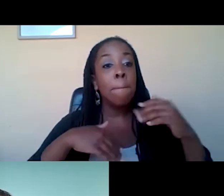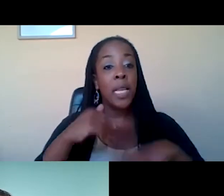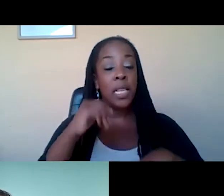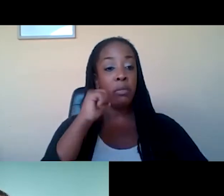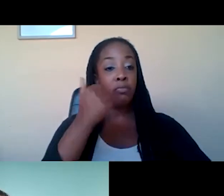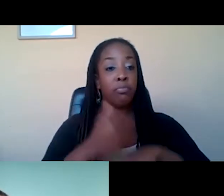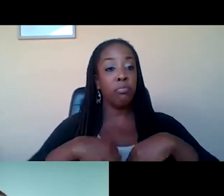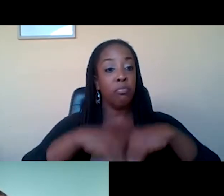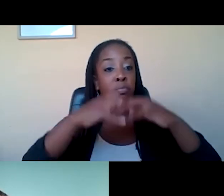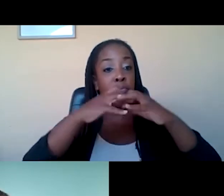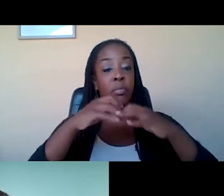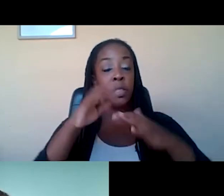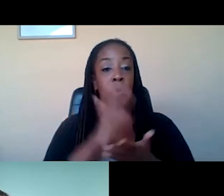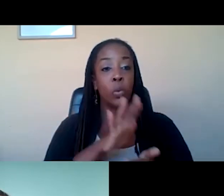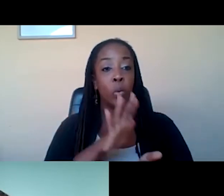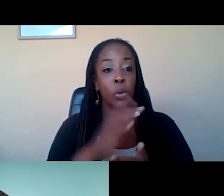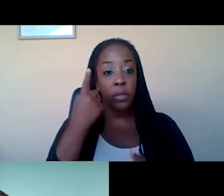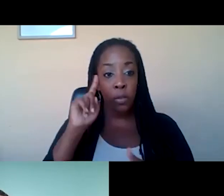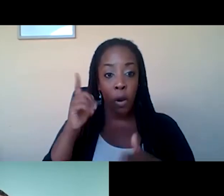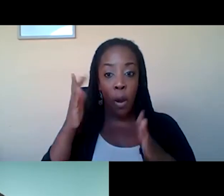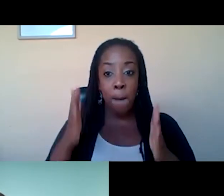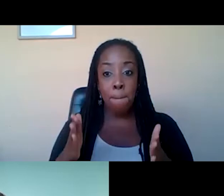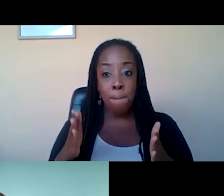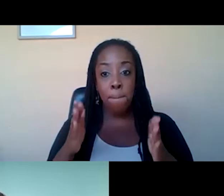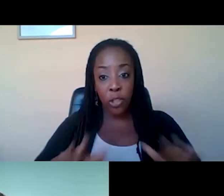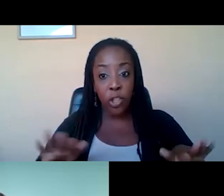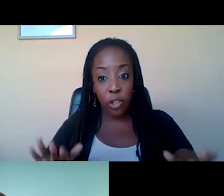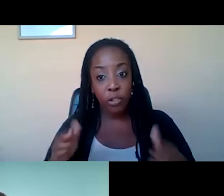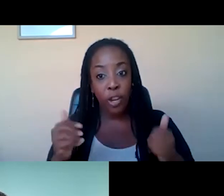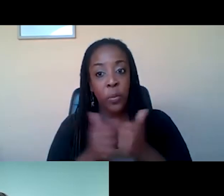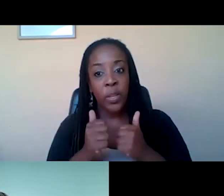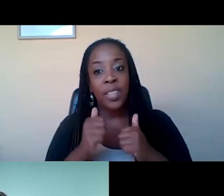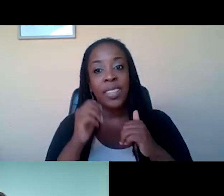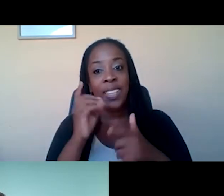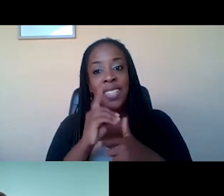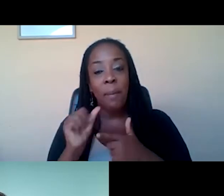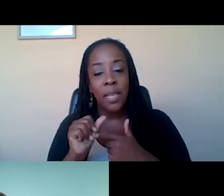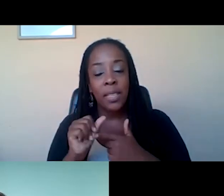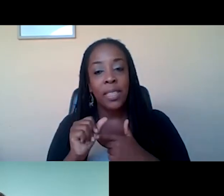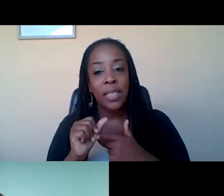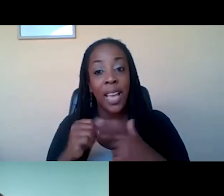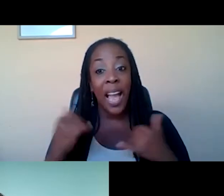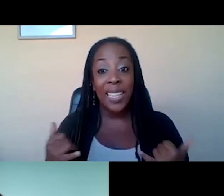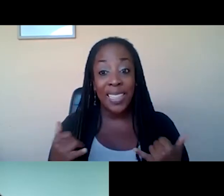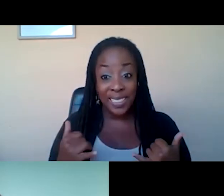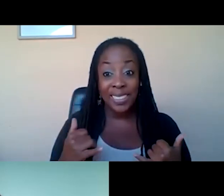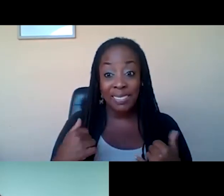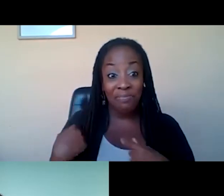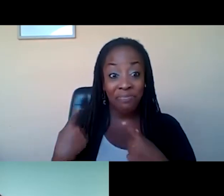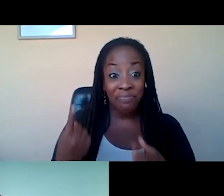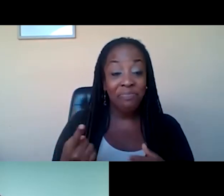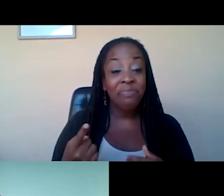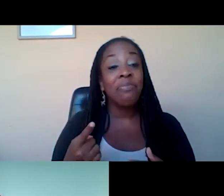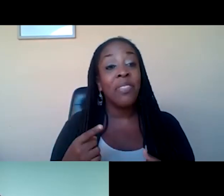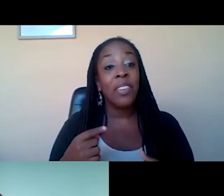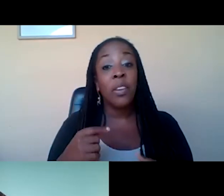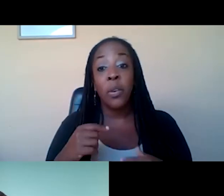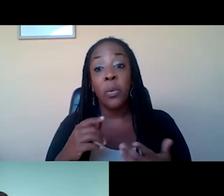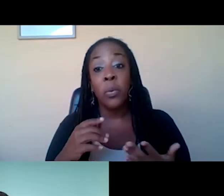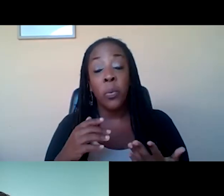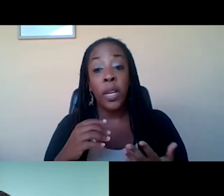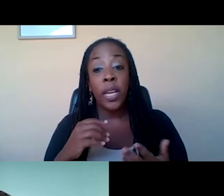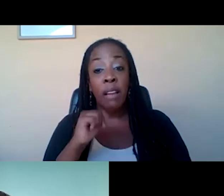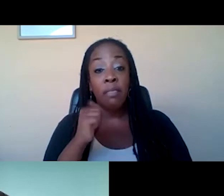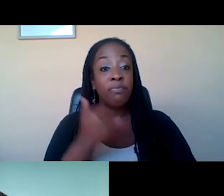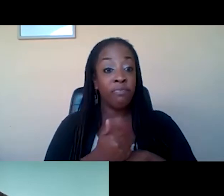for children with disabilities. And to date, Digital would have built or renovated 10 special needs